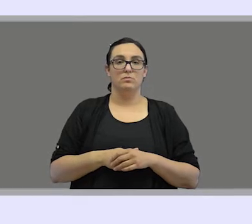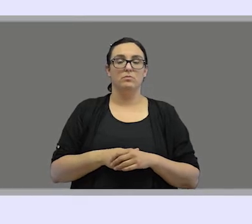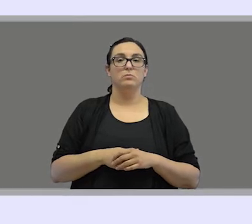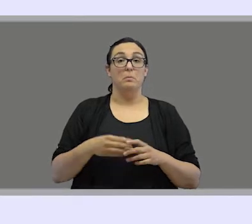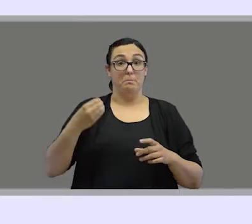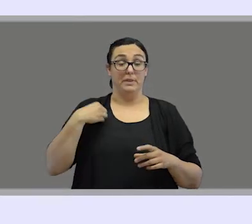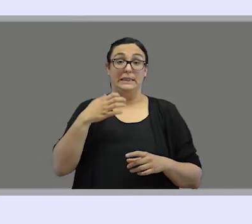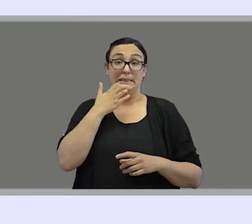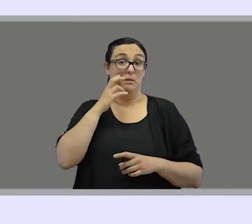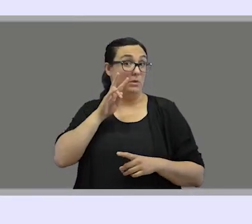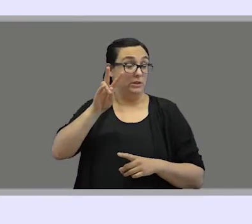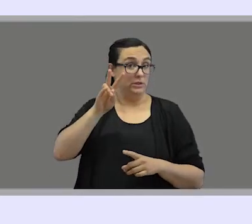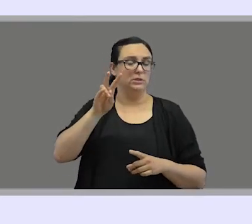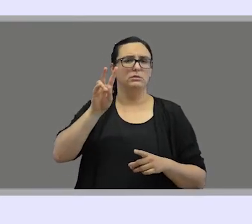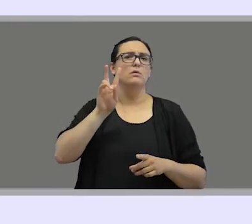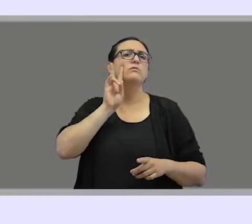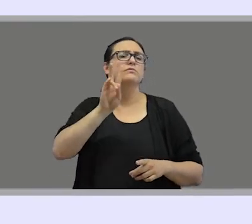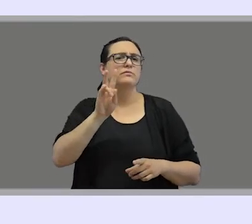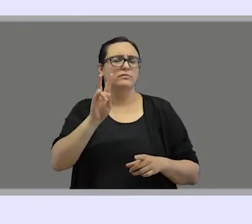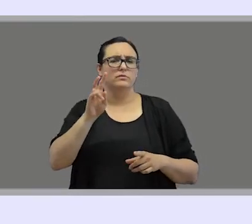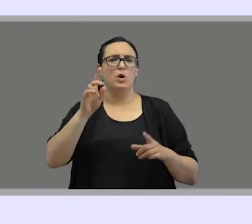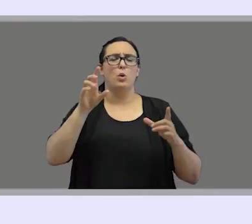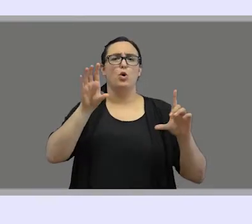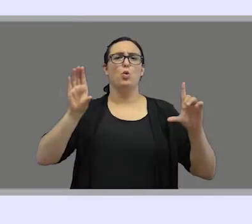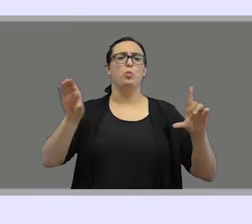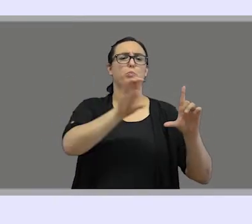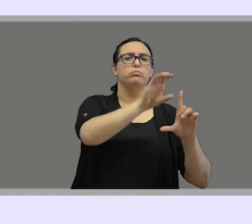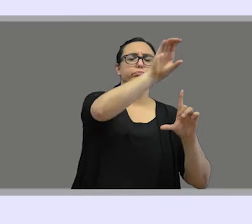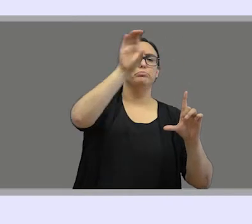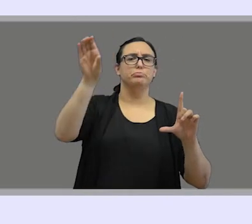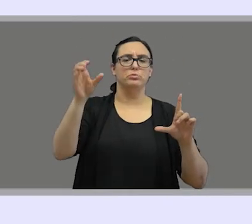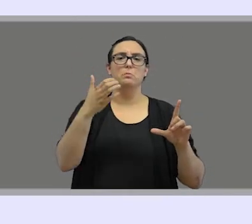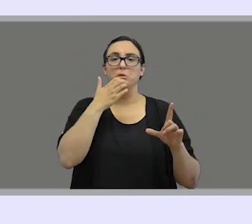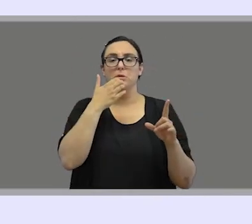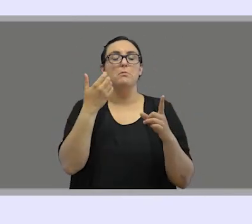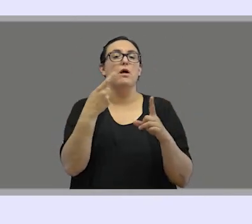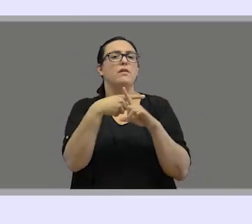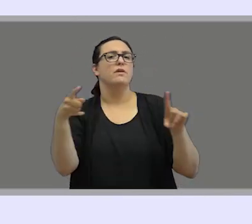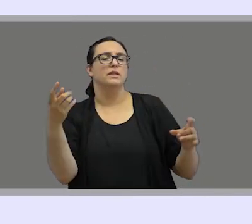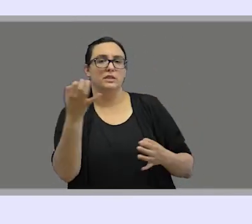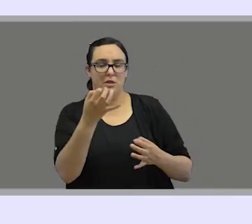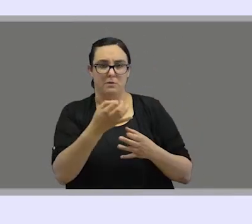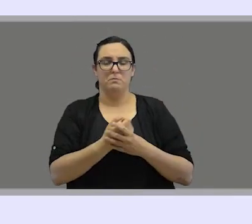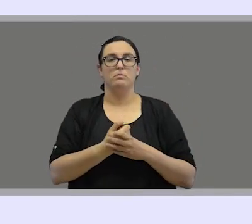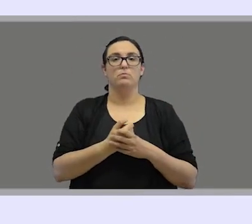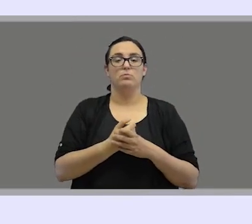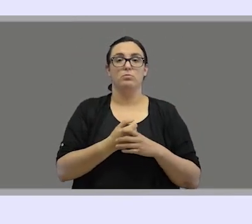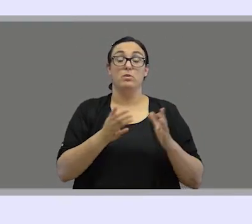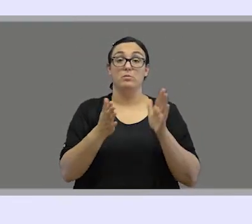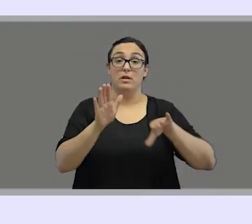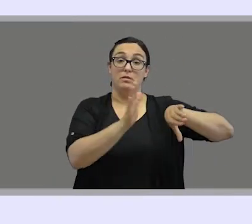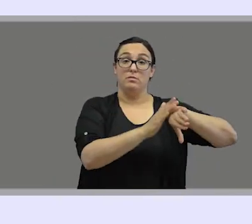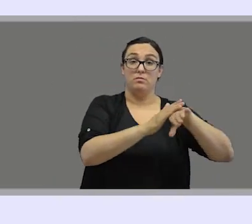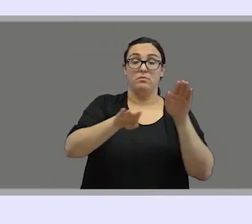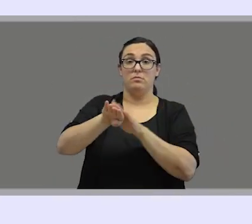Using the same examples, we can talk about the designer's position on screen. We can differentiate within the